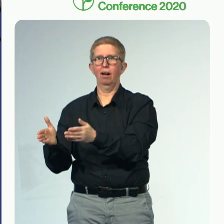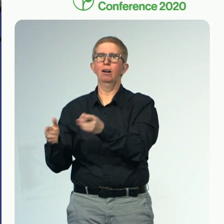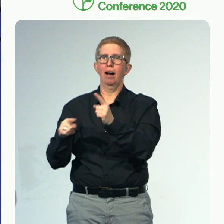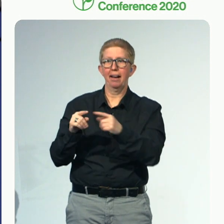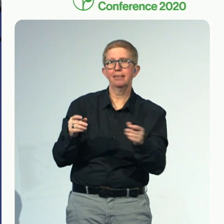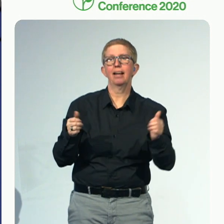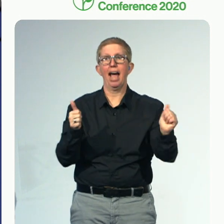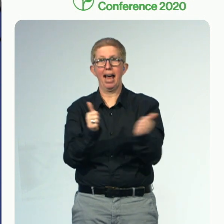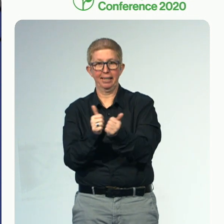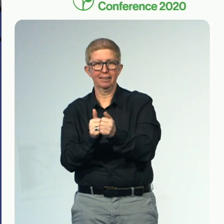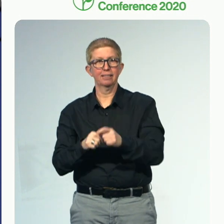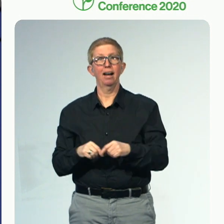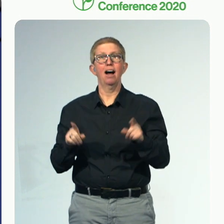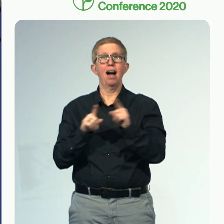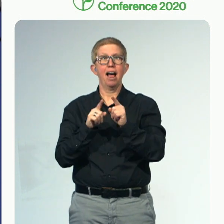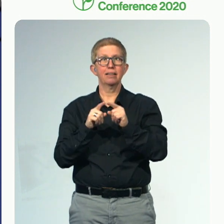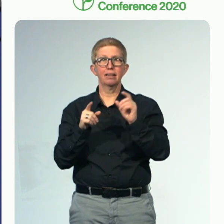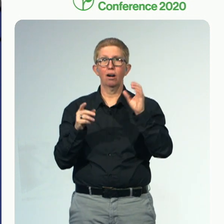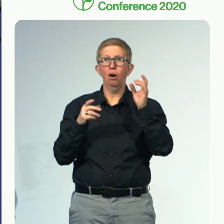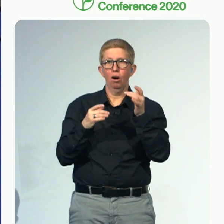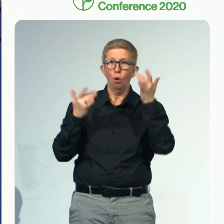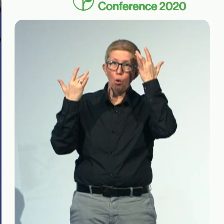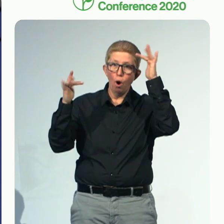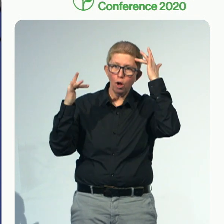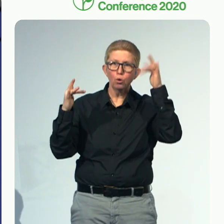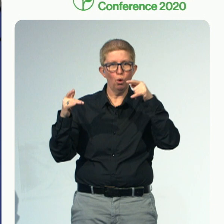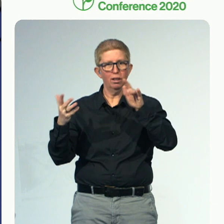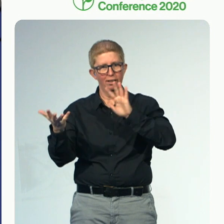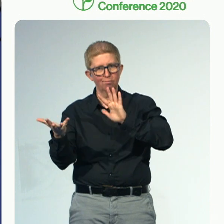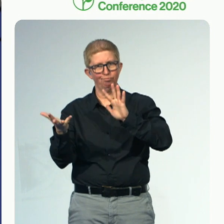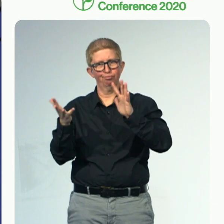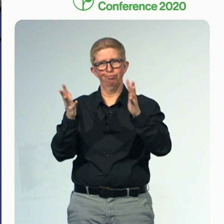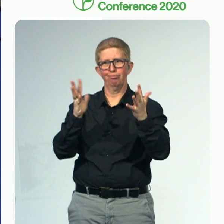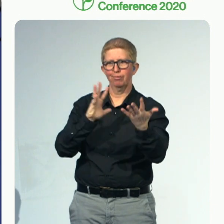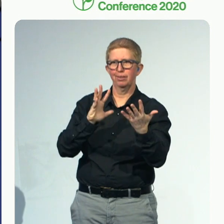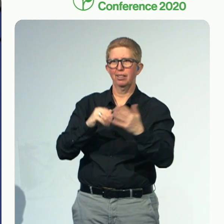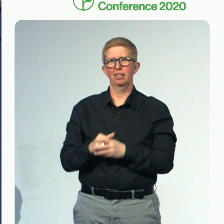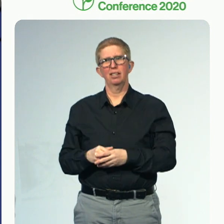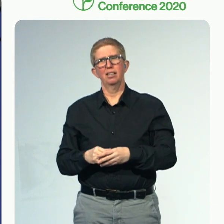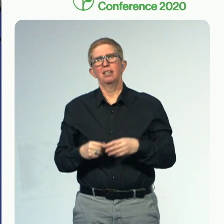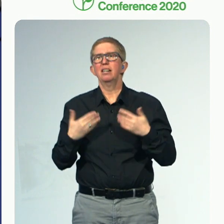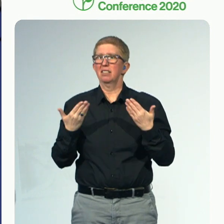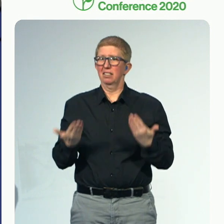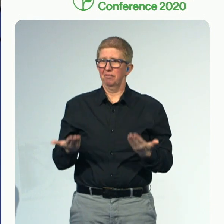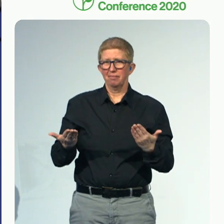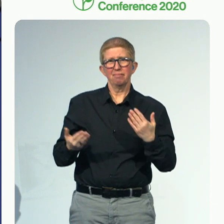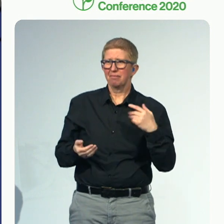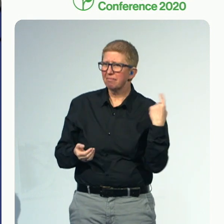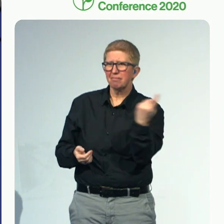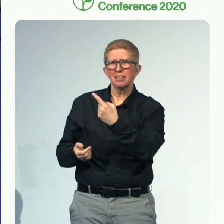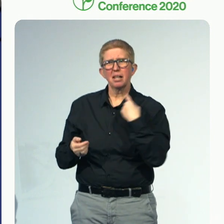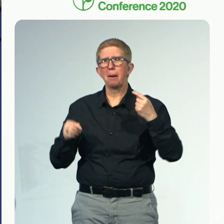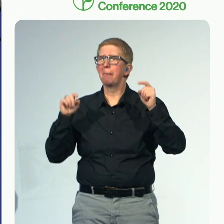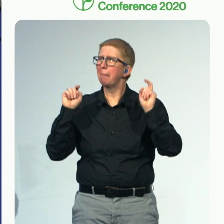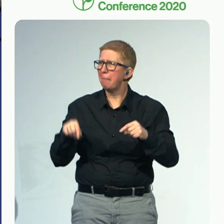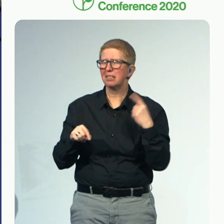how we're going to bring that culture shift about. I think each and every one of us needs to have as many conversations as we can. I think there